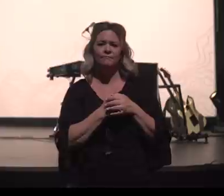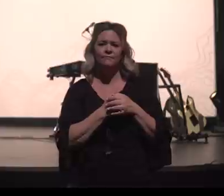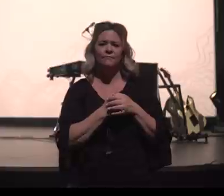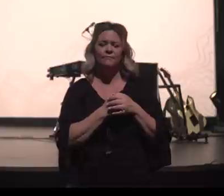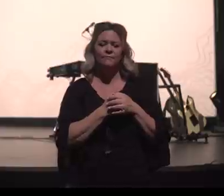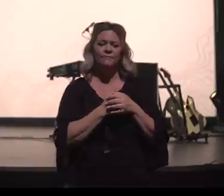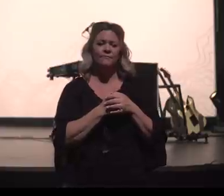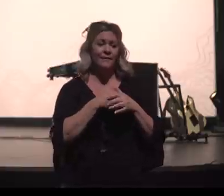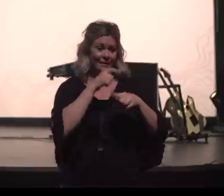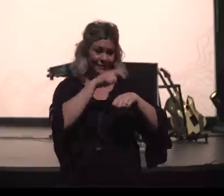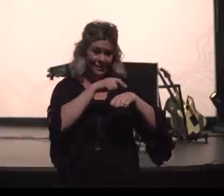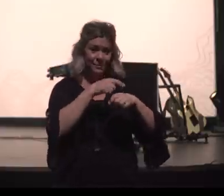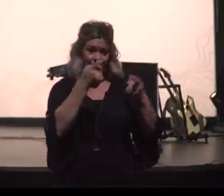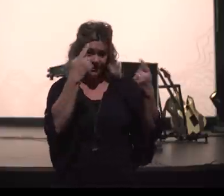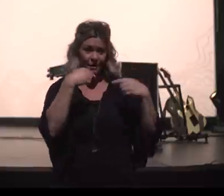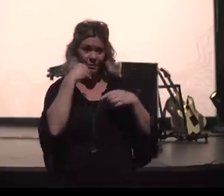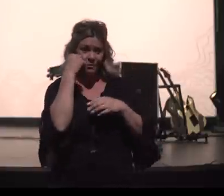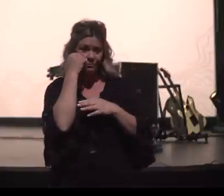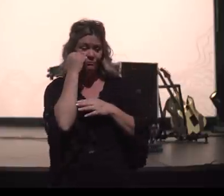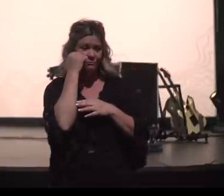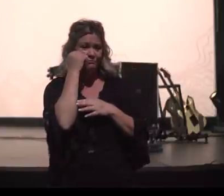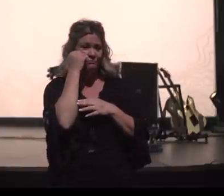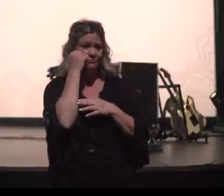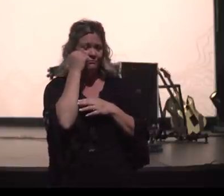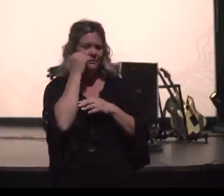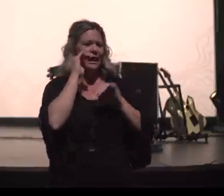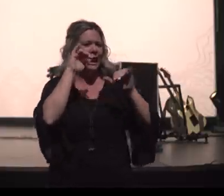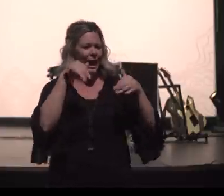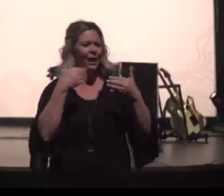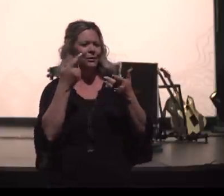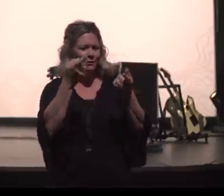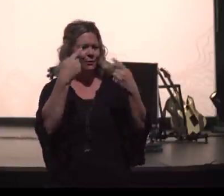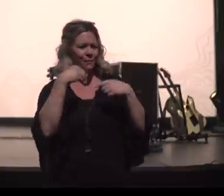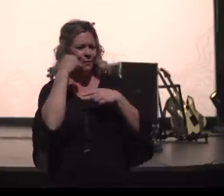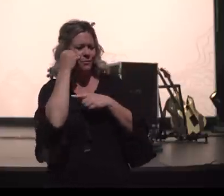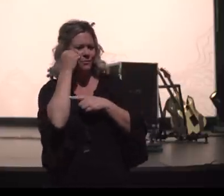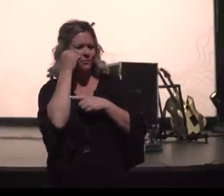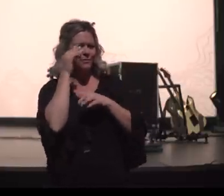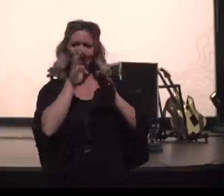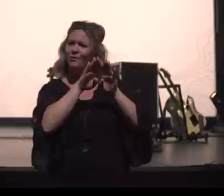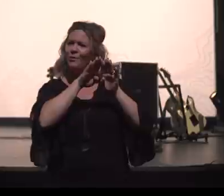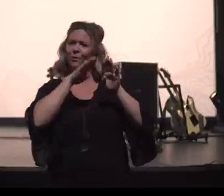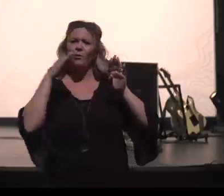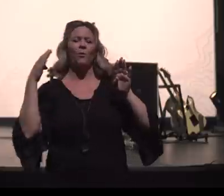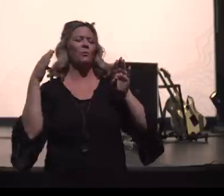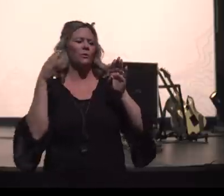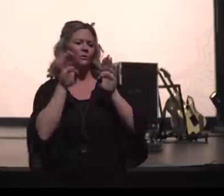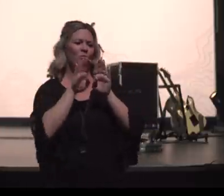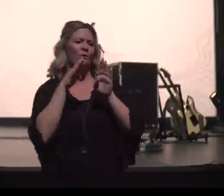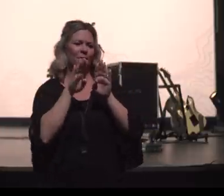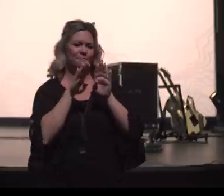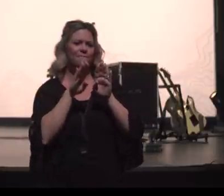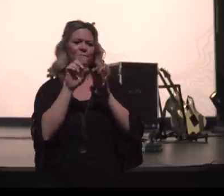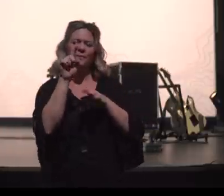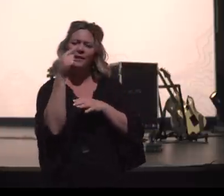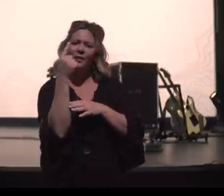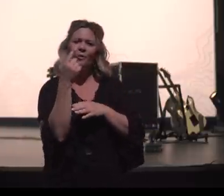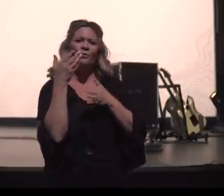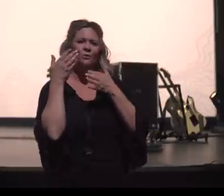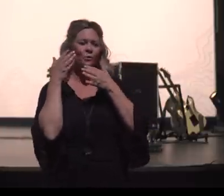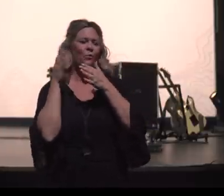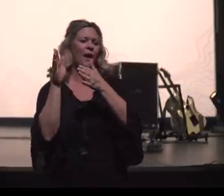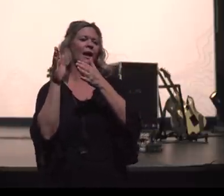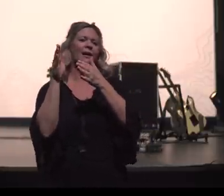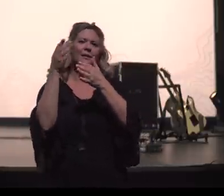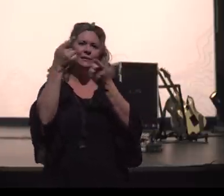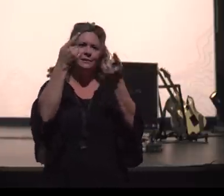Is it time to come home? How do you come home? It's an open door. The only way